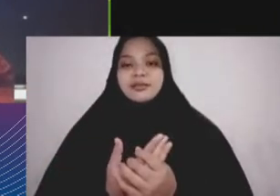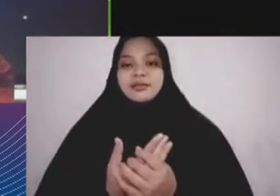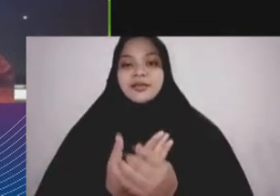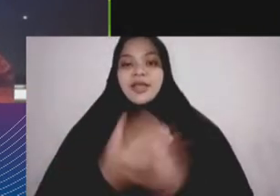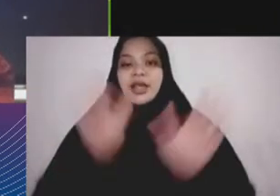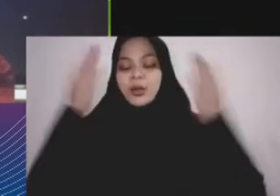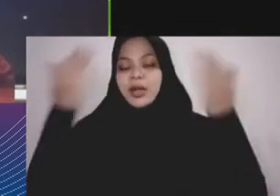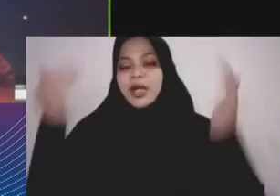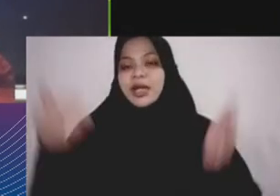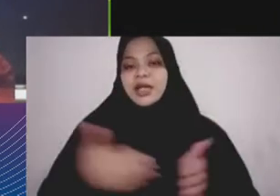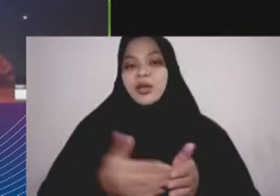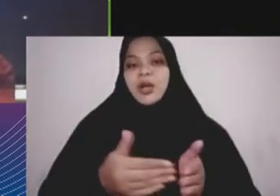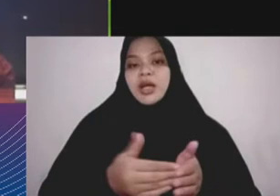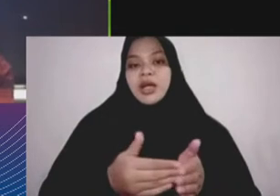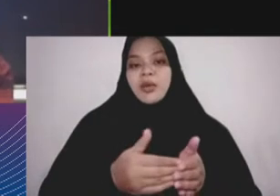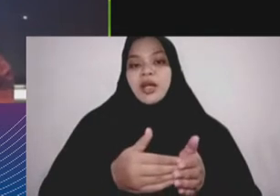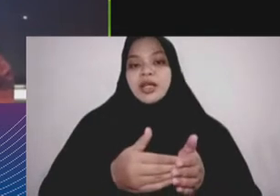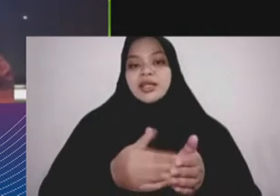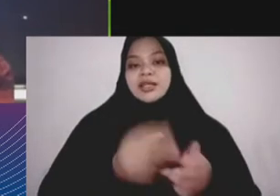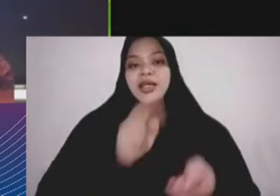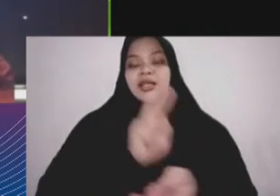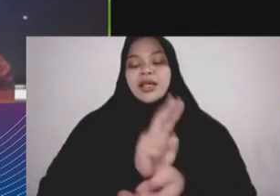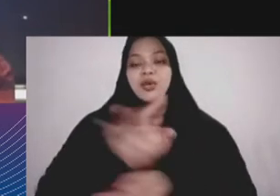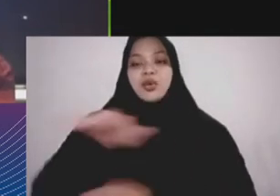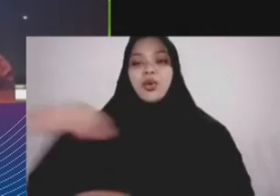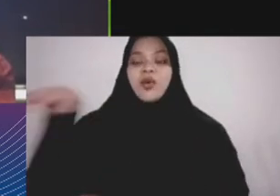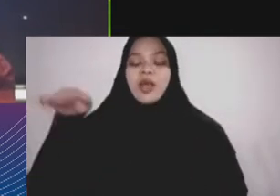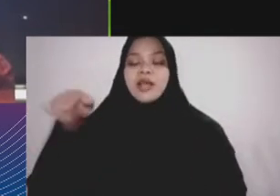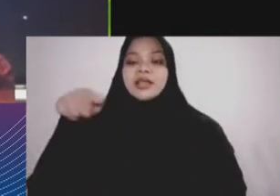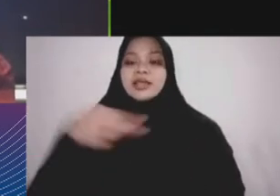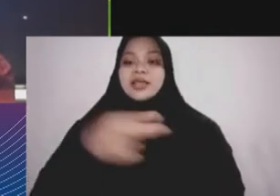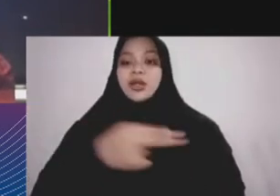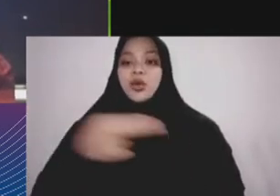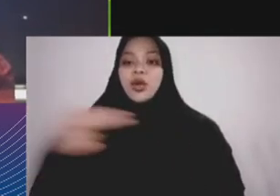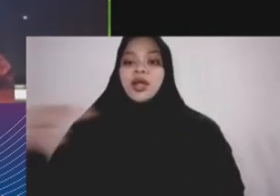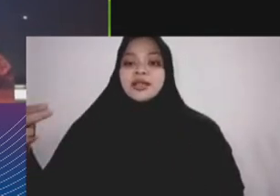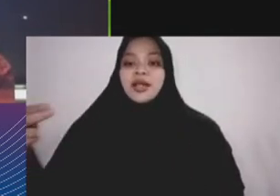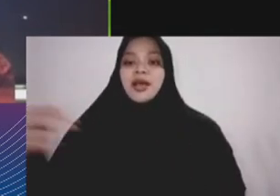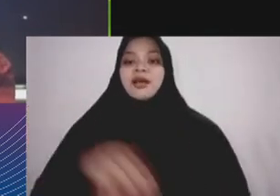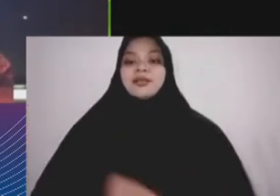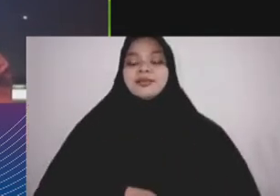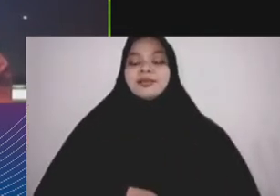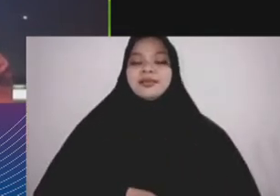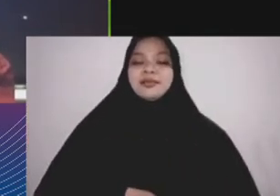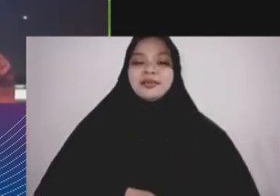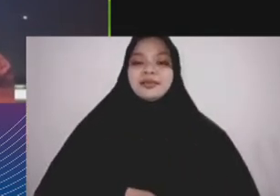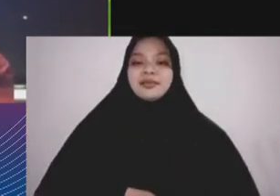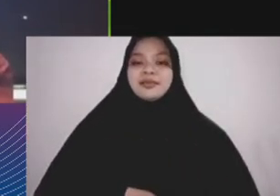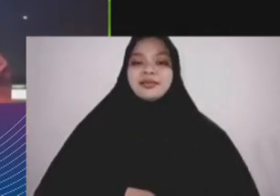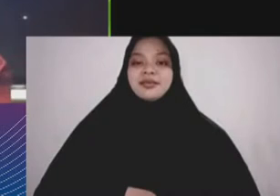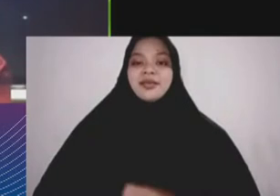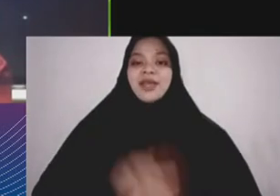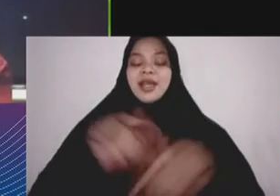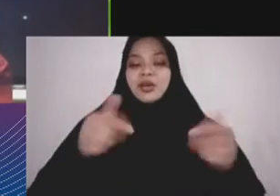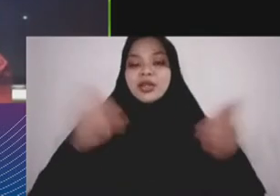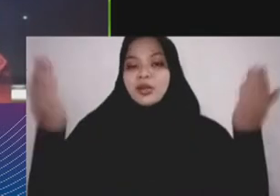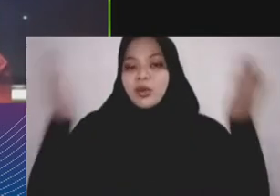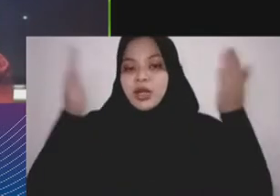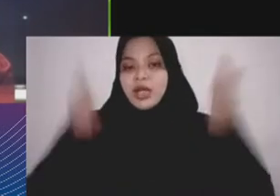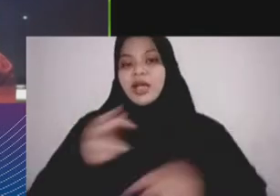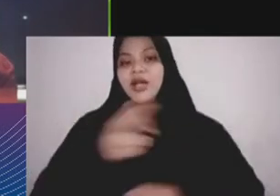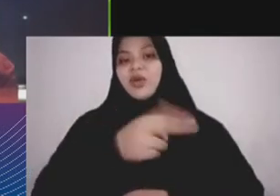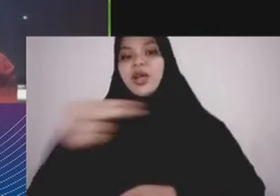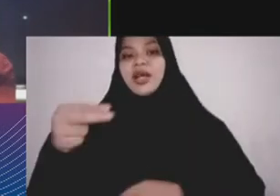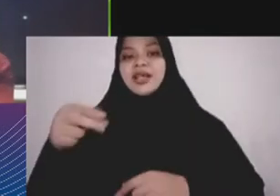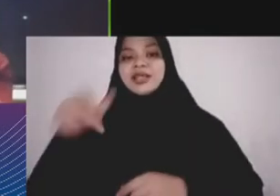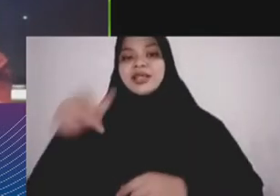as sexual violence in Indonesia that are the most controversial to Indonesian people, so it slows